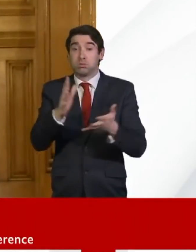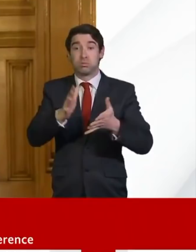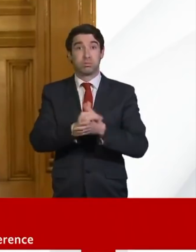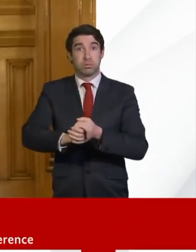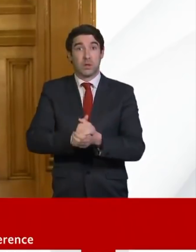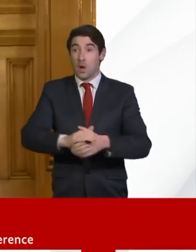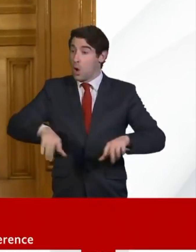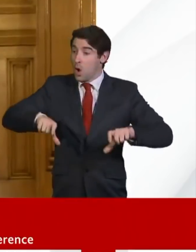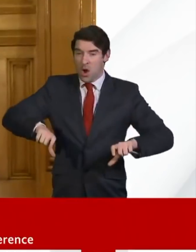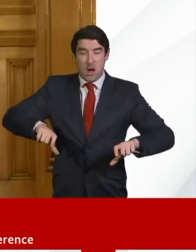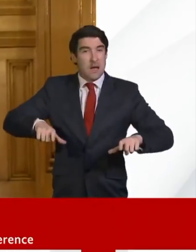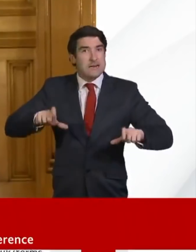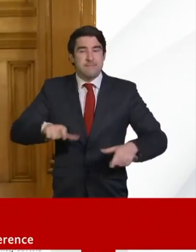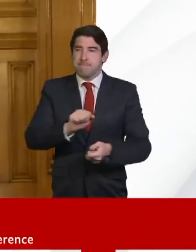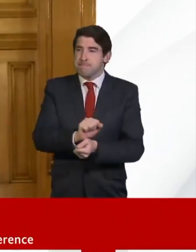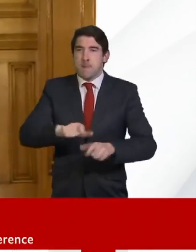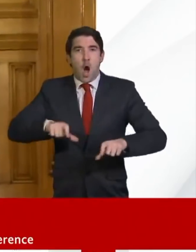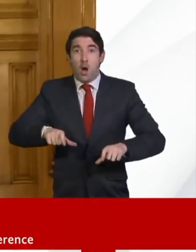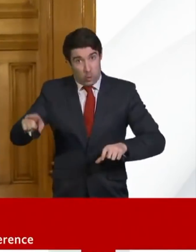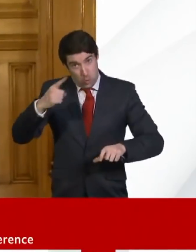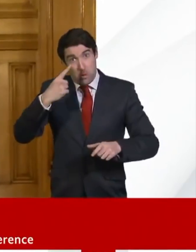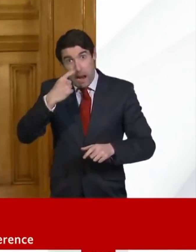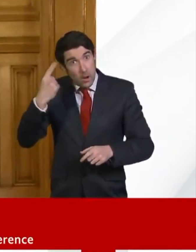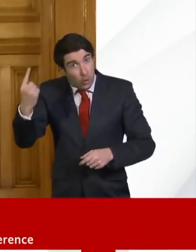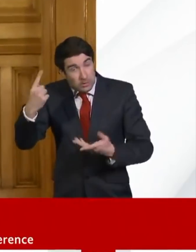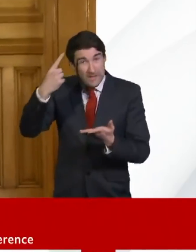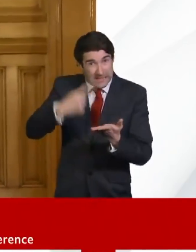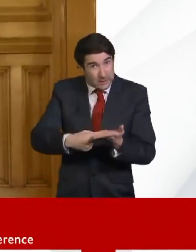if the Prime Minister is still unavailable? Can you make that